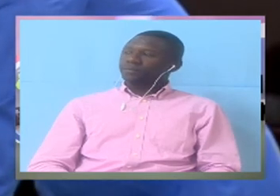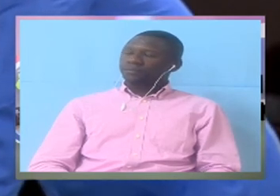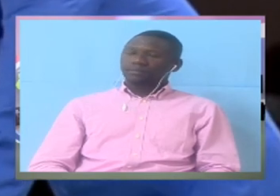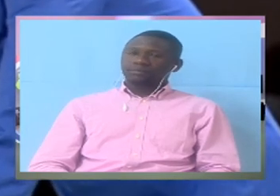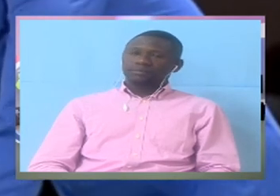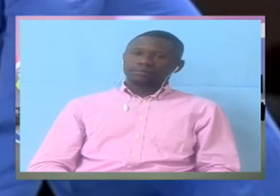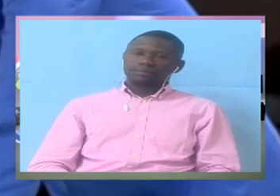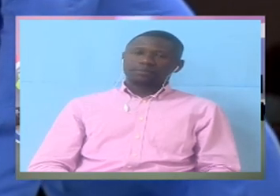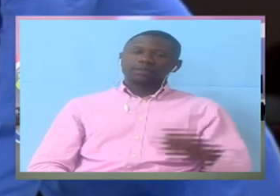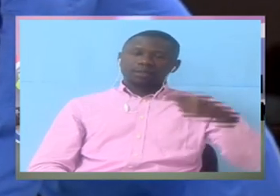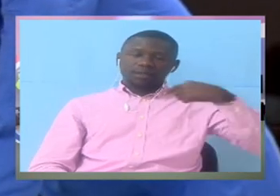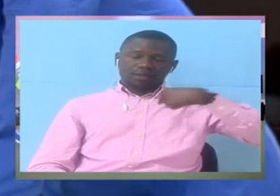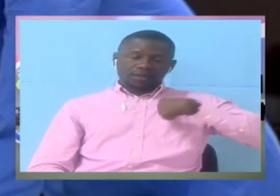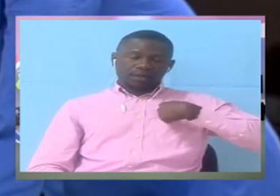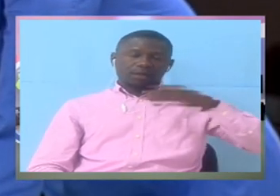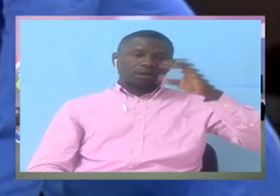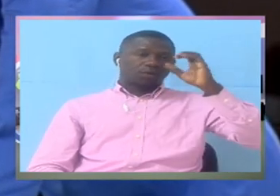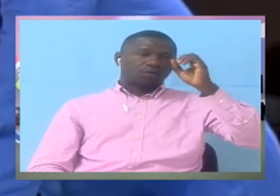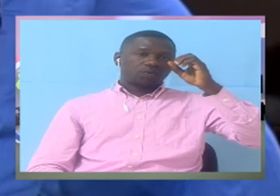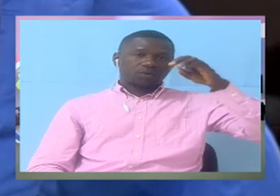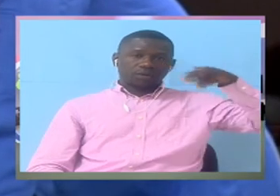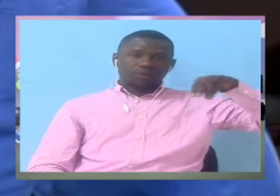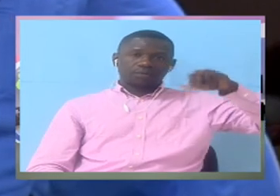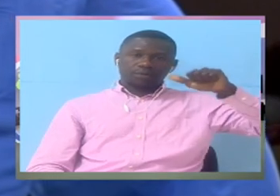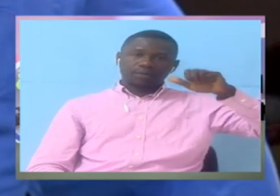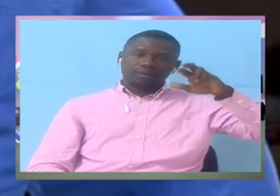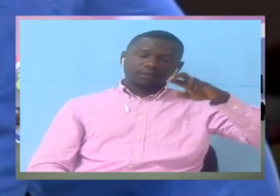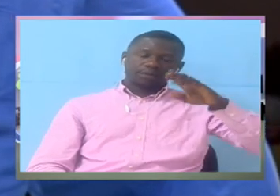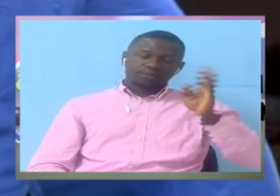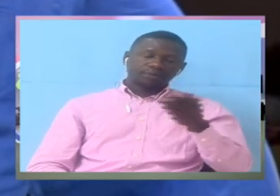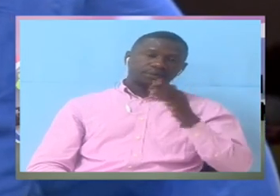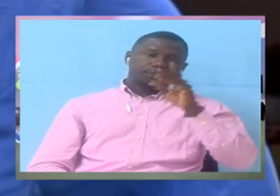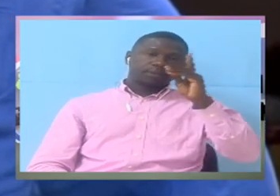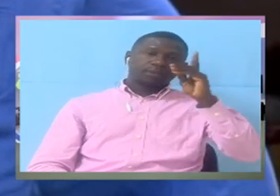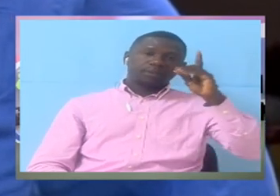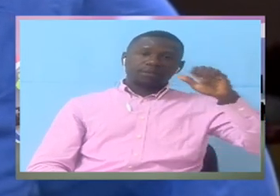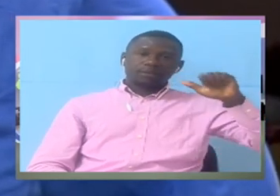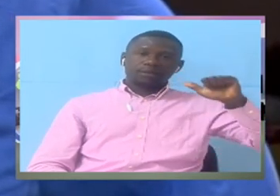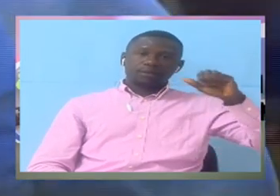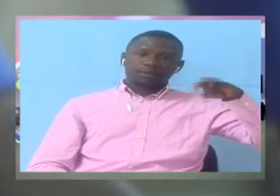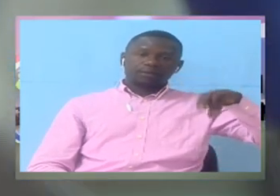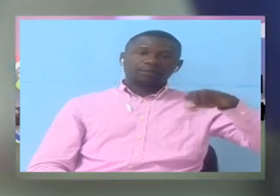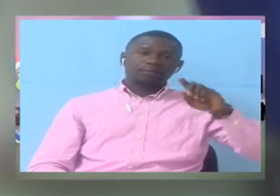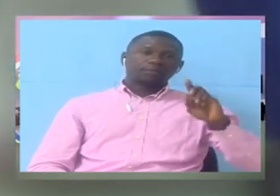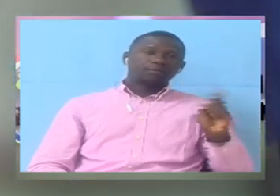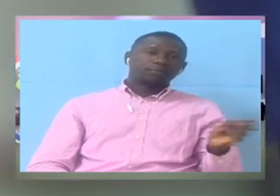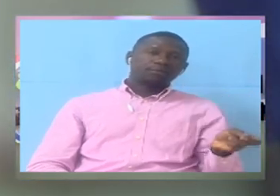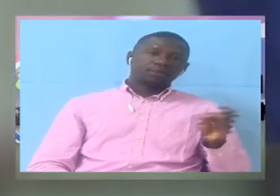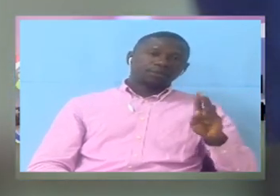Aye, Omar Dampha. Nte Omar Dampha. Do swear. Mbenkali lako.